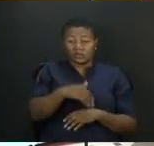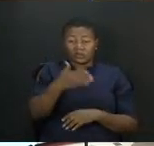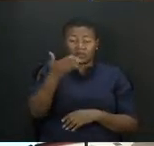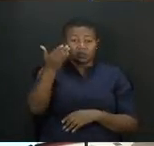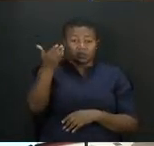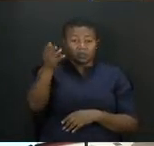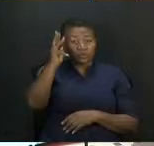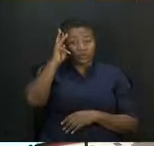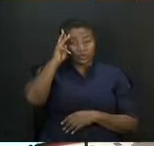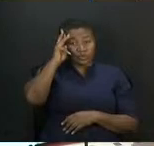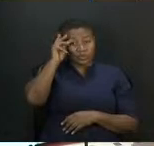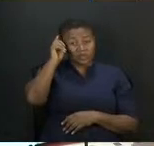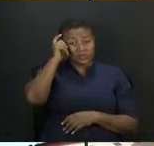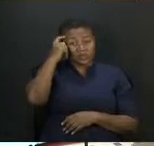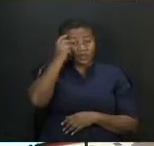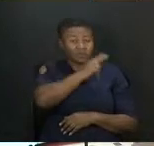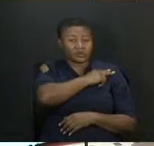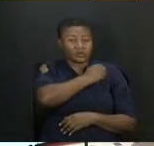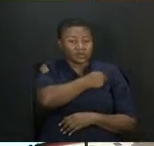is not